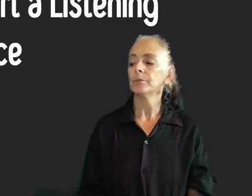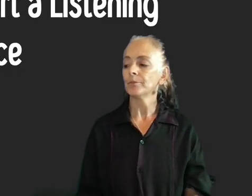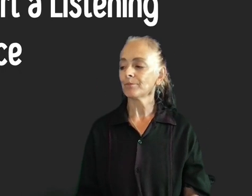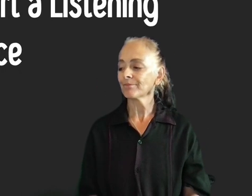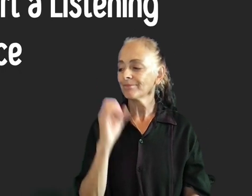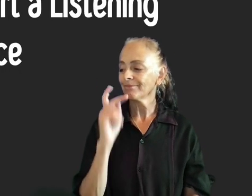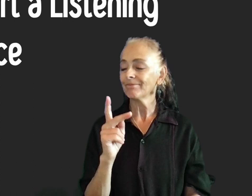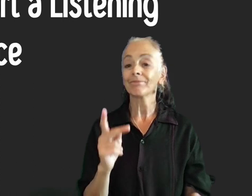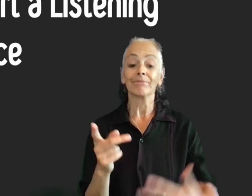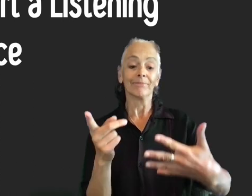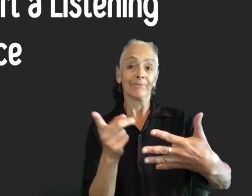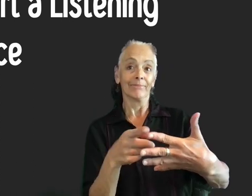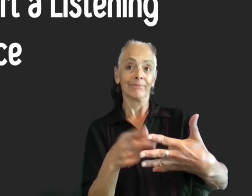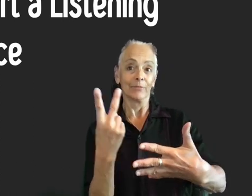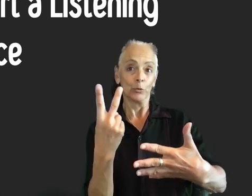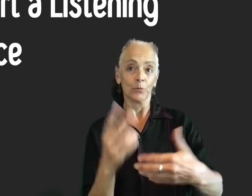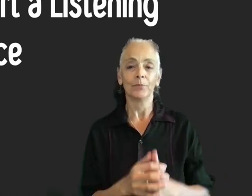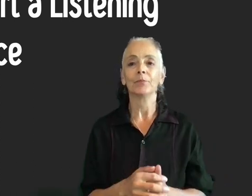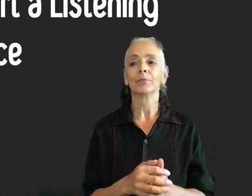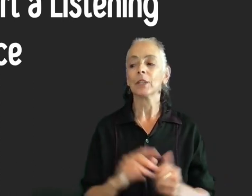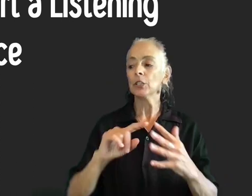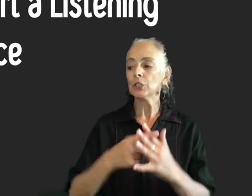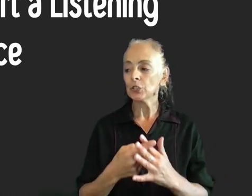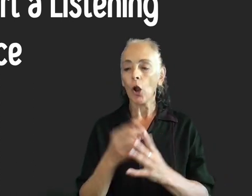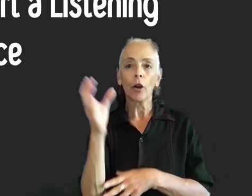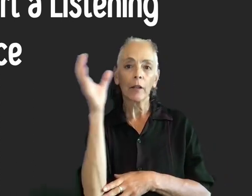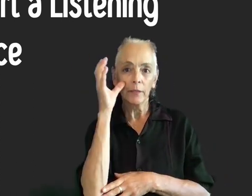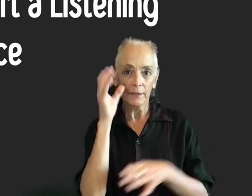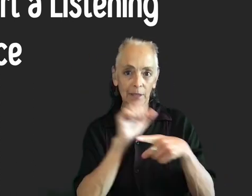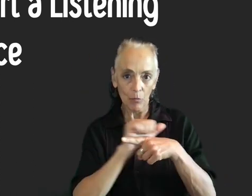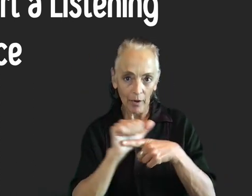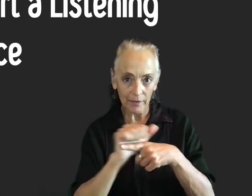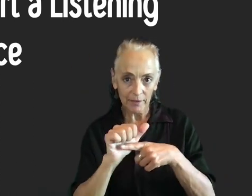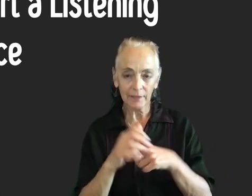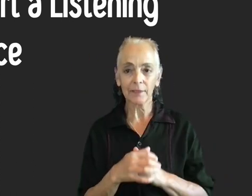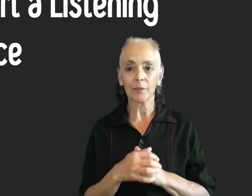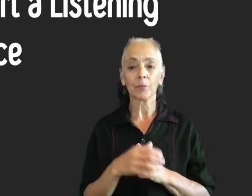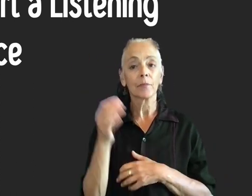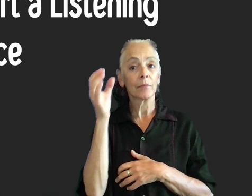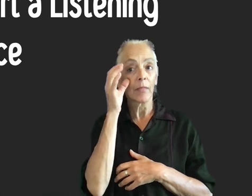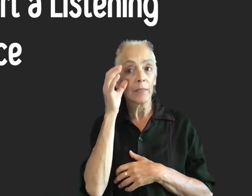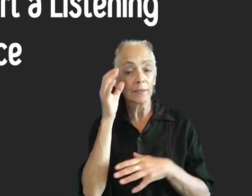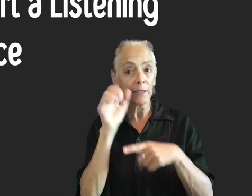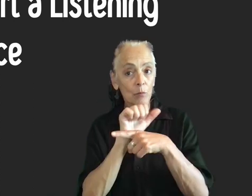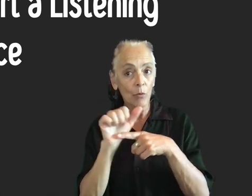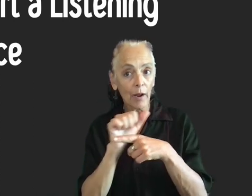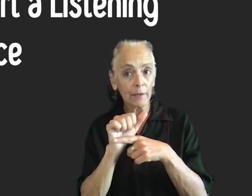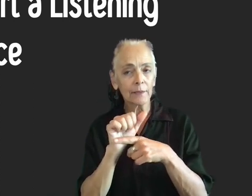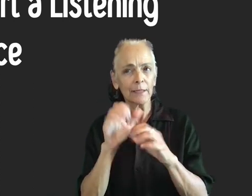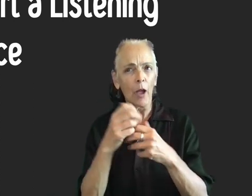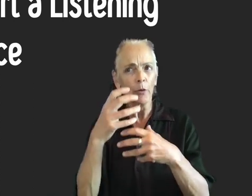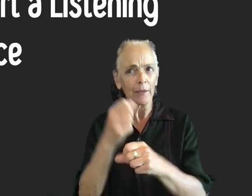all right tentacle number two start a listening practice so a listening practice is a way to get deep